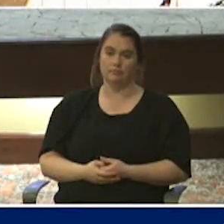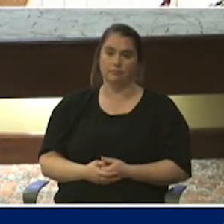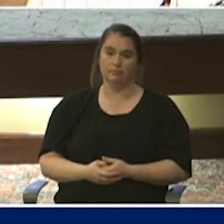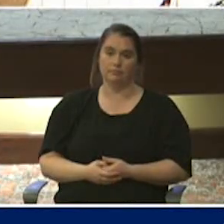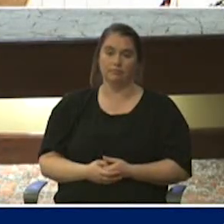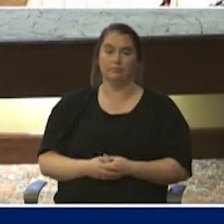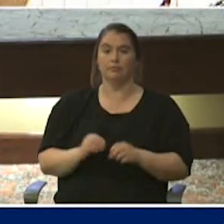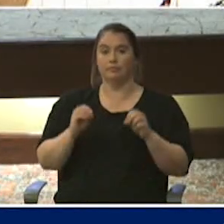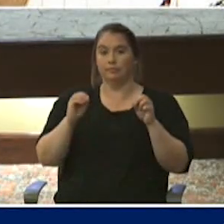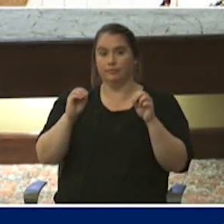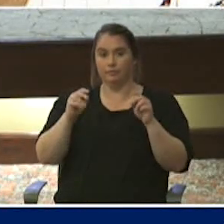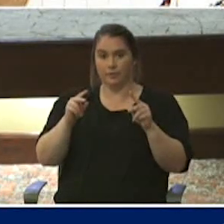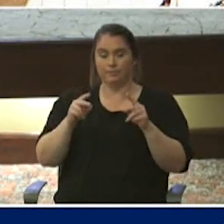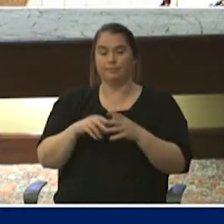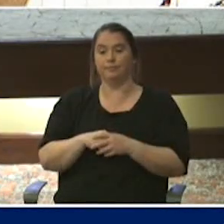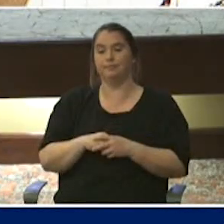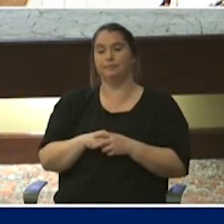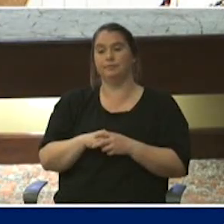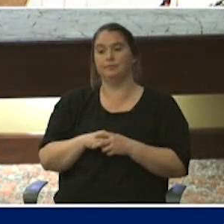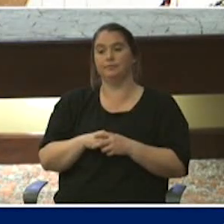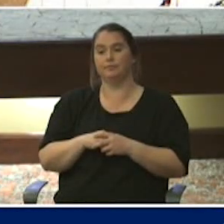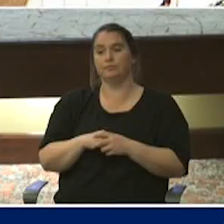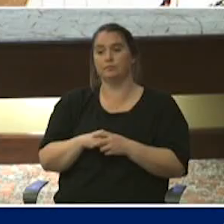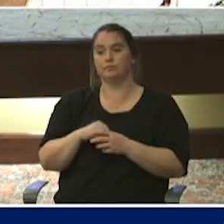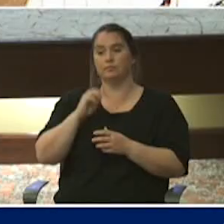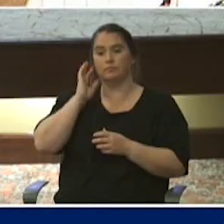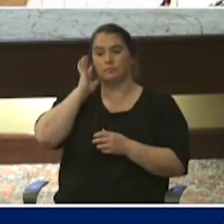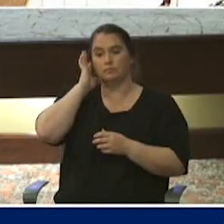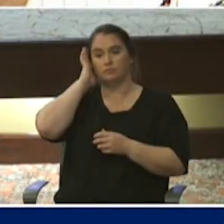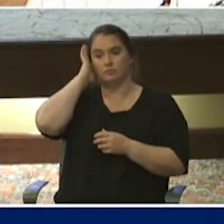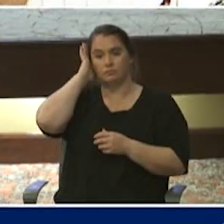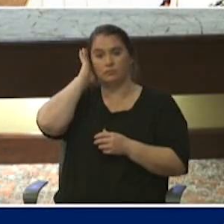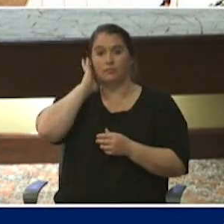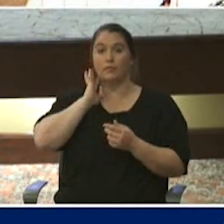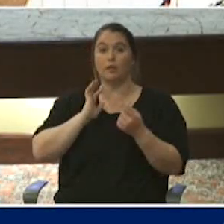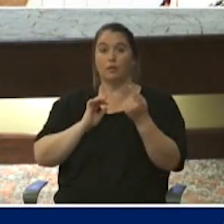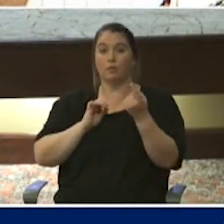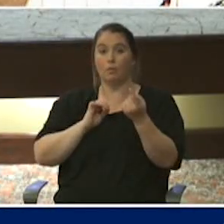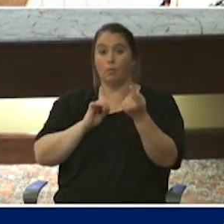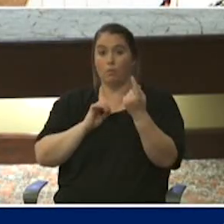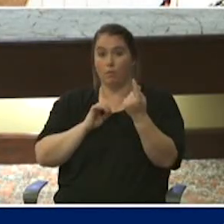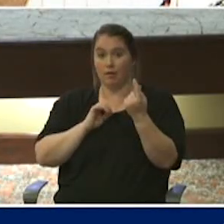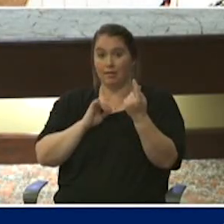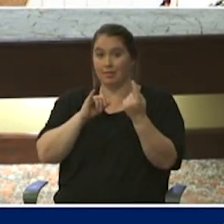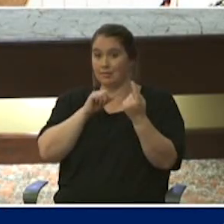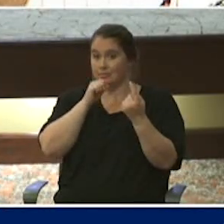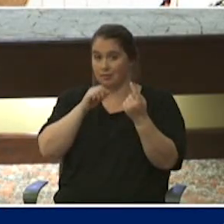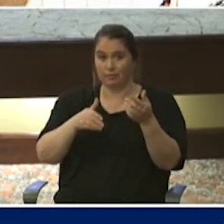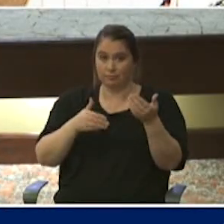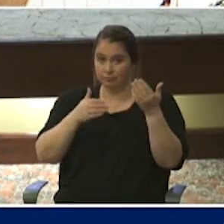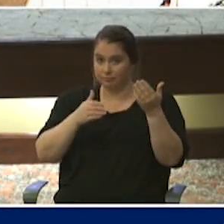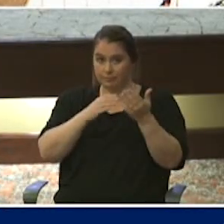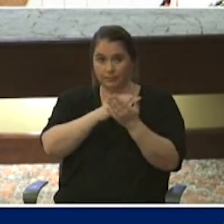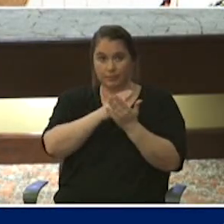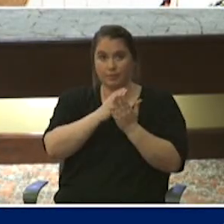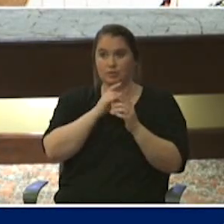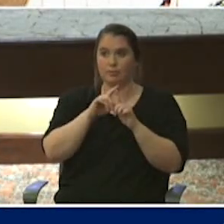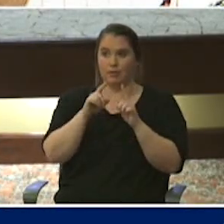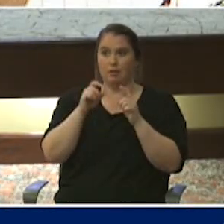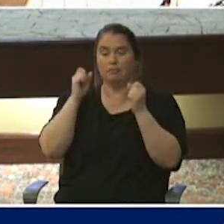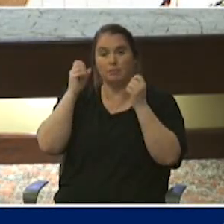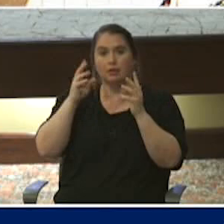Okay, one of the items that is not in the budget or not presented in the budget but seemed to have a lot of